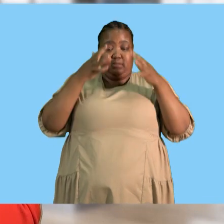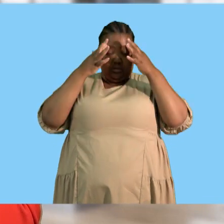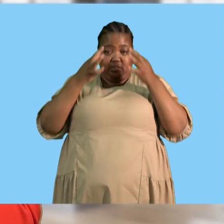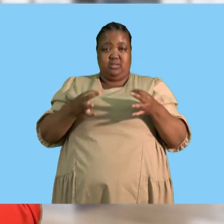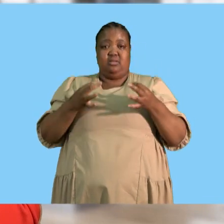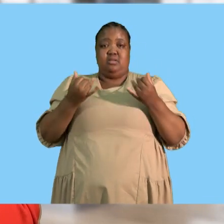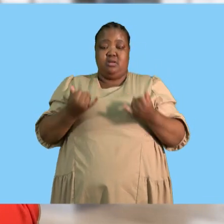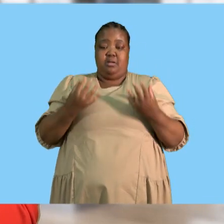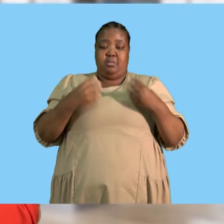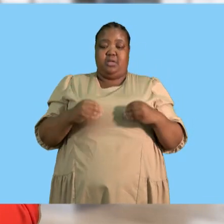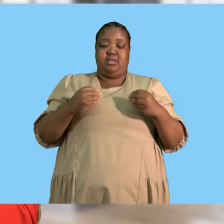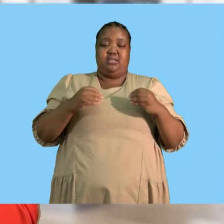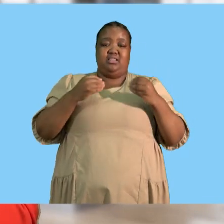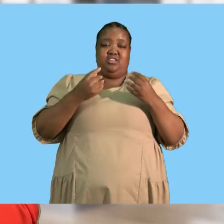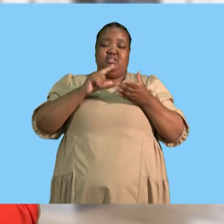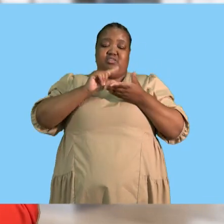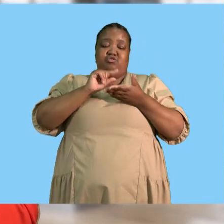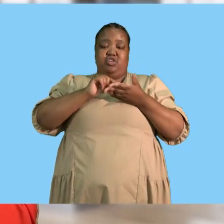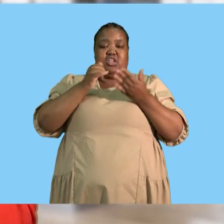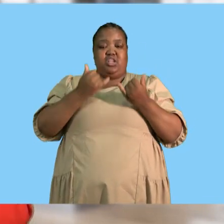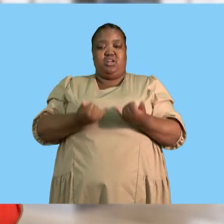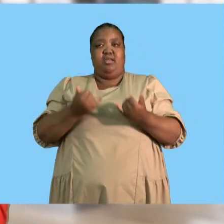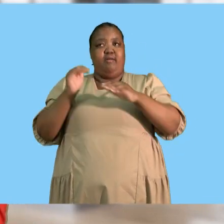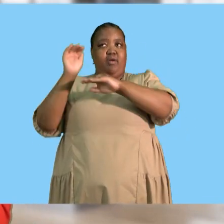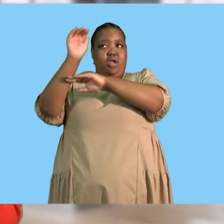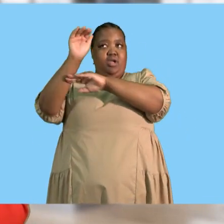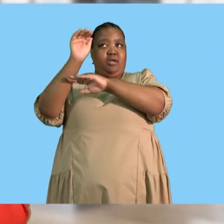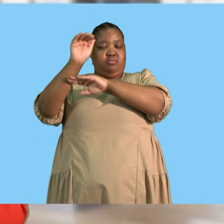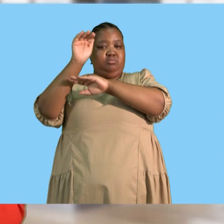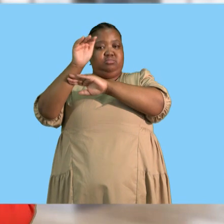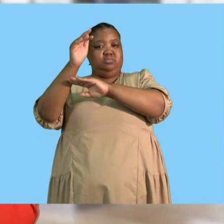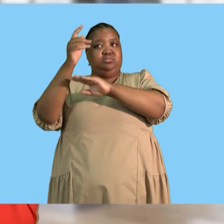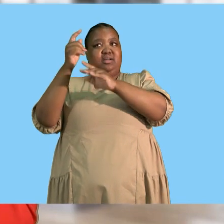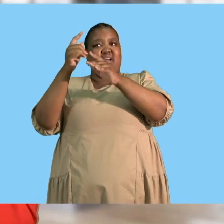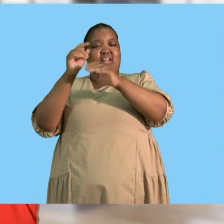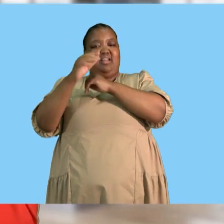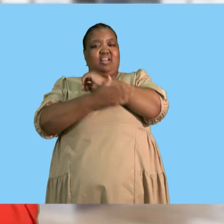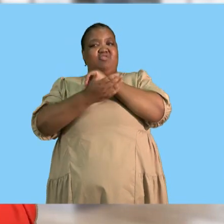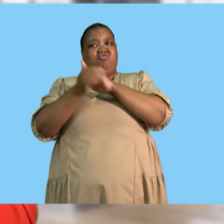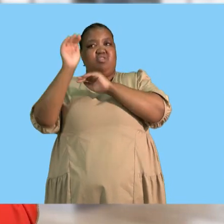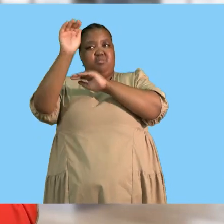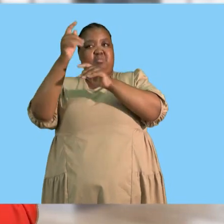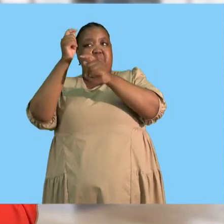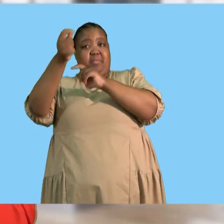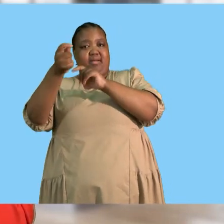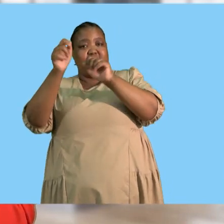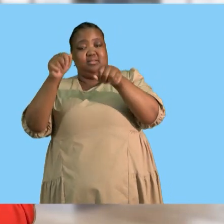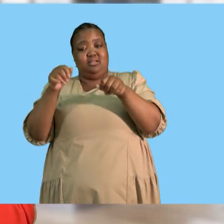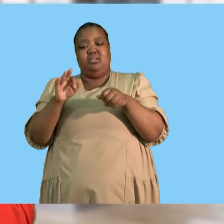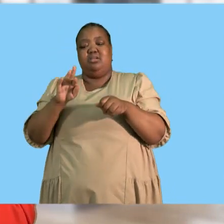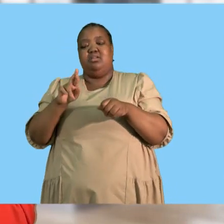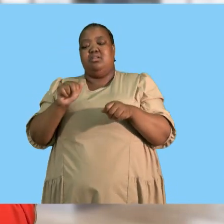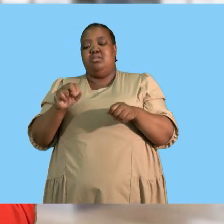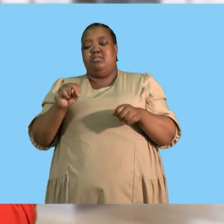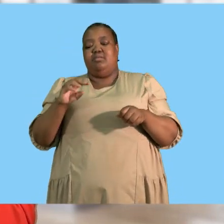the chicken that is used in my business to be imported from a different country, it means that you as